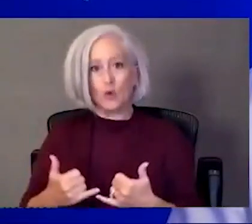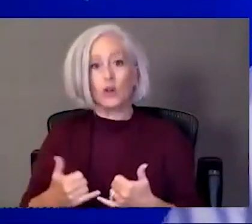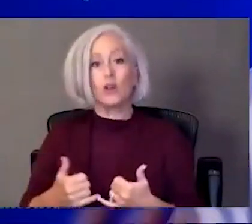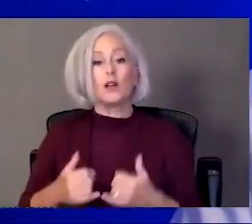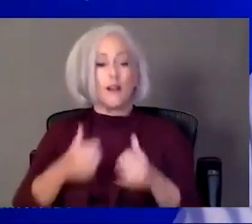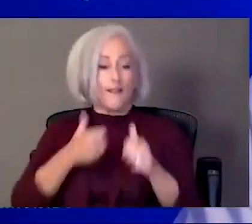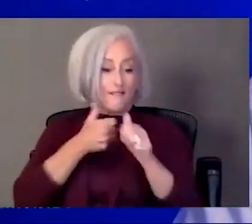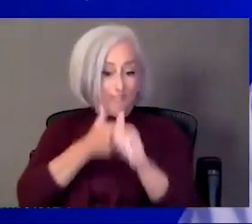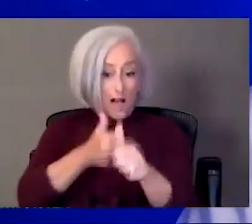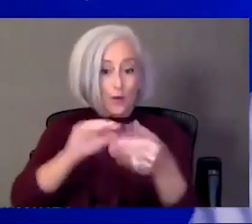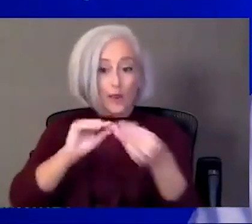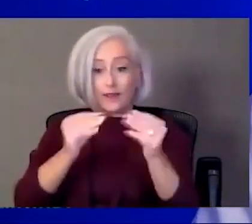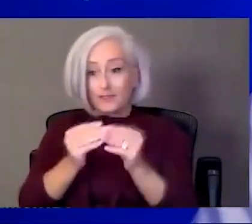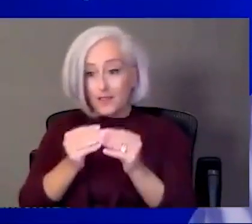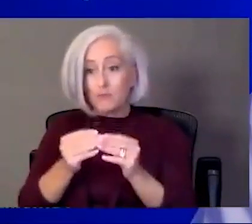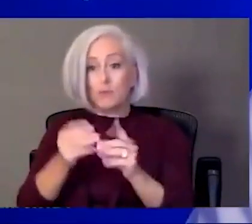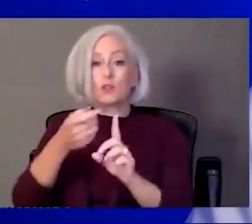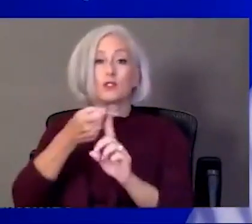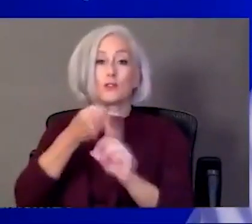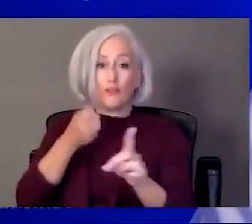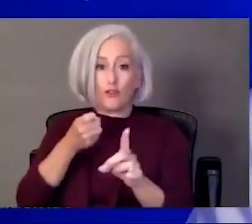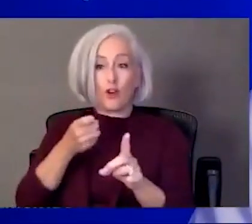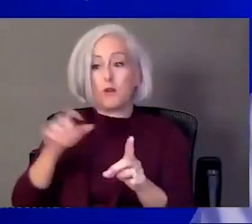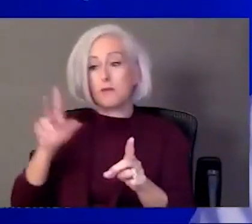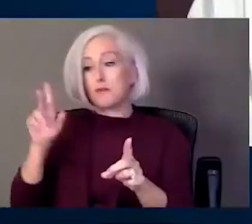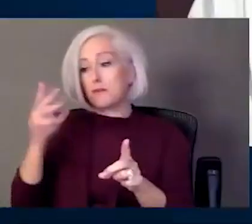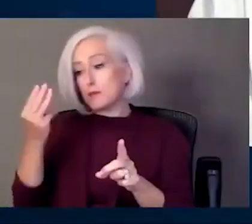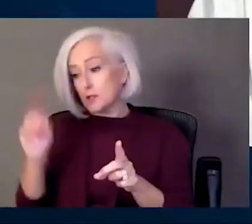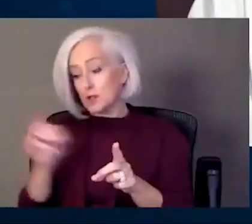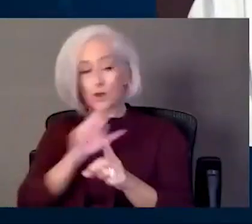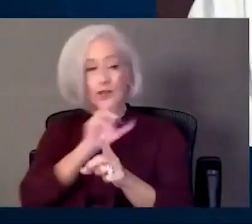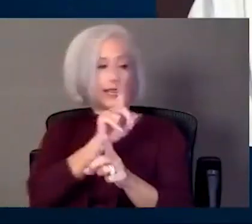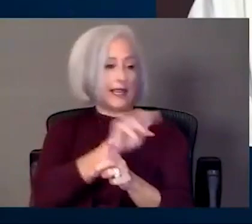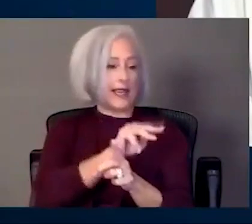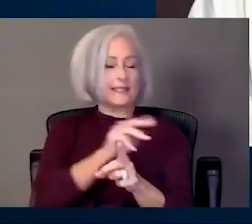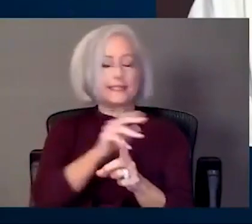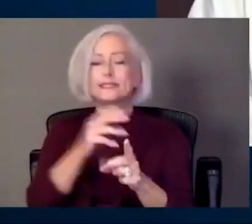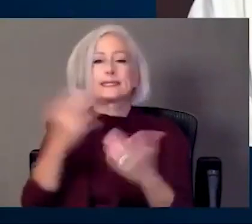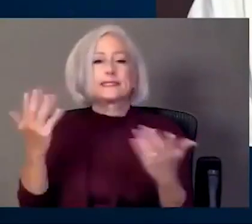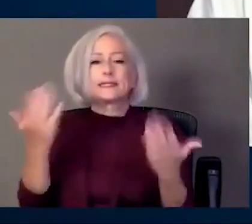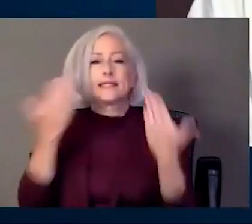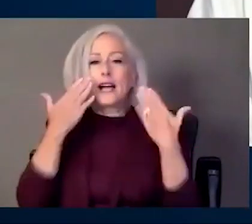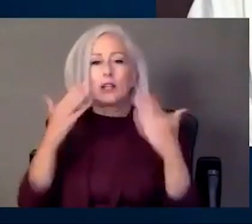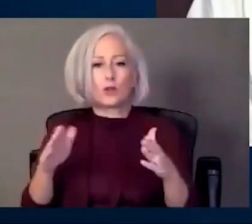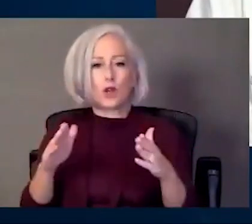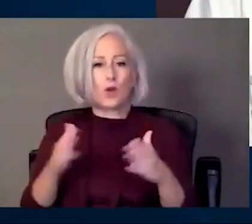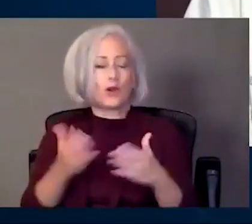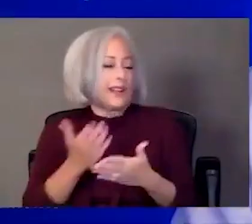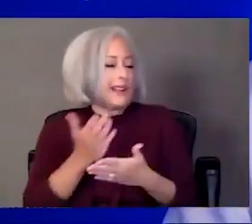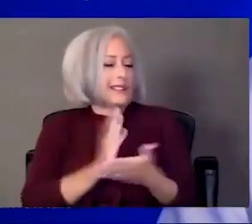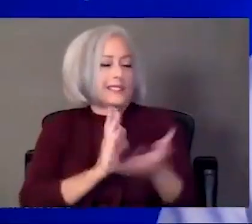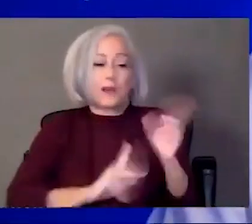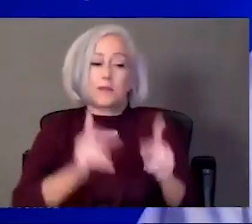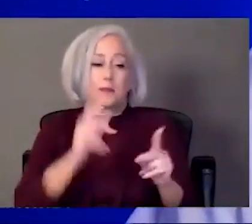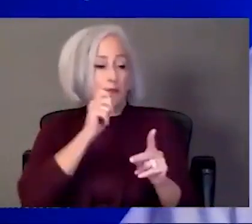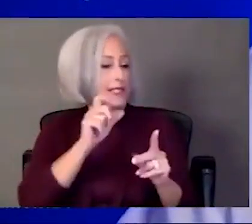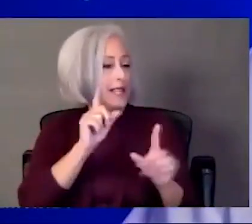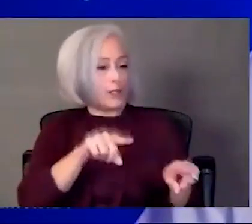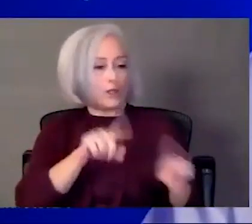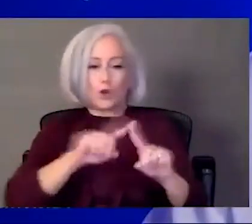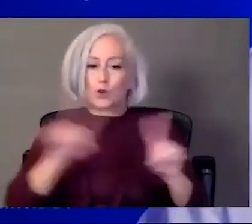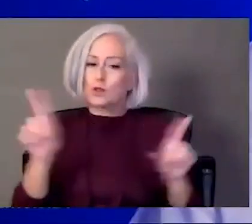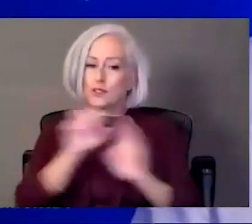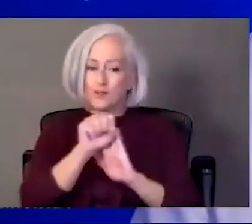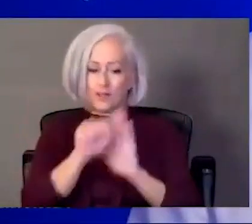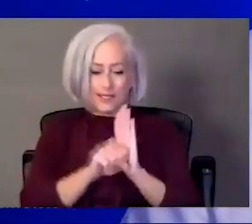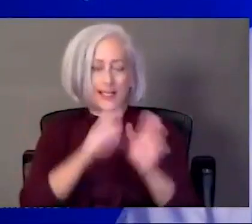how well tracking is in the particular state. I got to tell you, some of mine didn't have to jump state lines to do this. And so, I think between